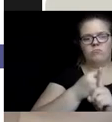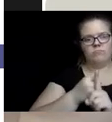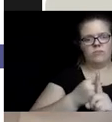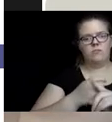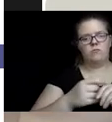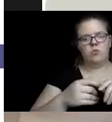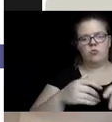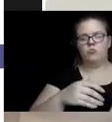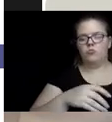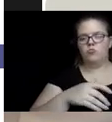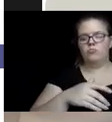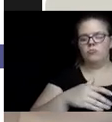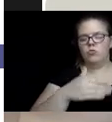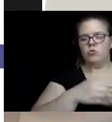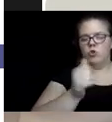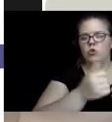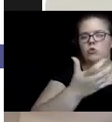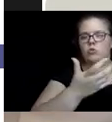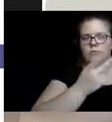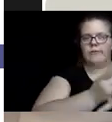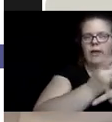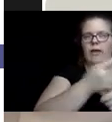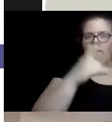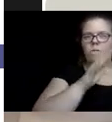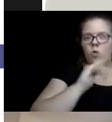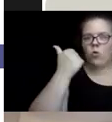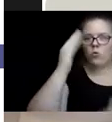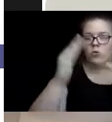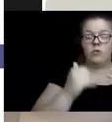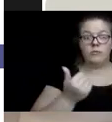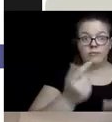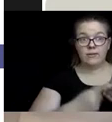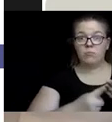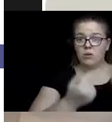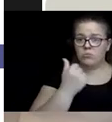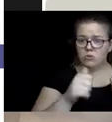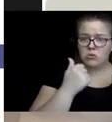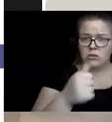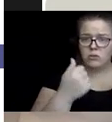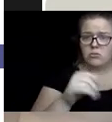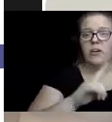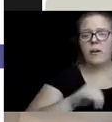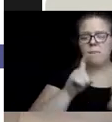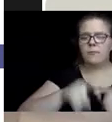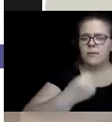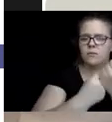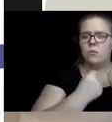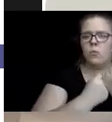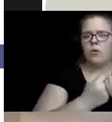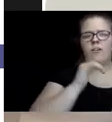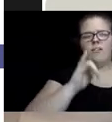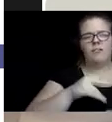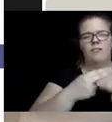for an older adult. Sometimes they're trying their best, but they need supports. That's called